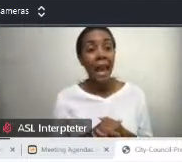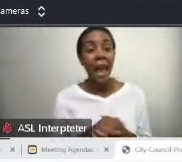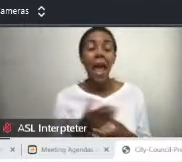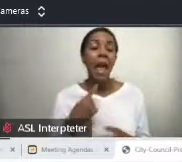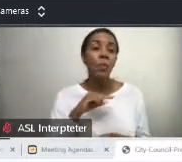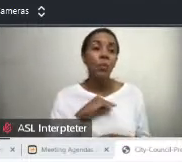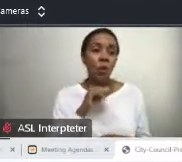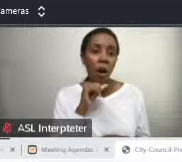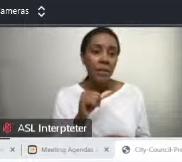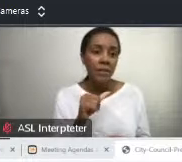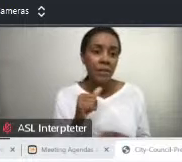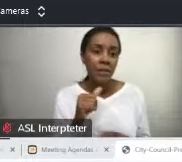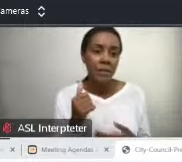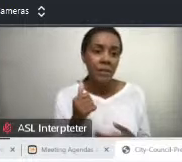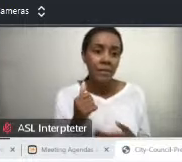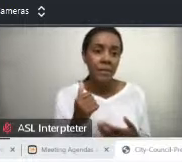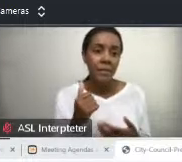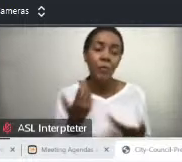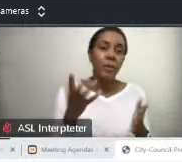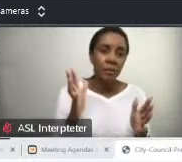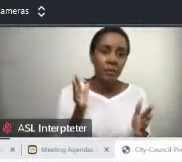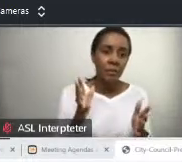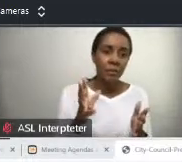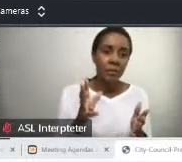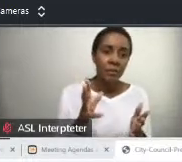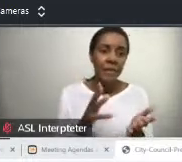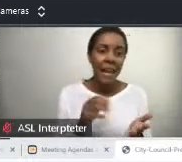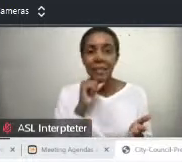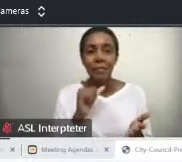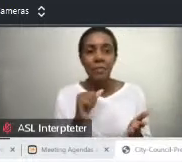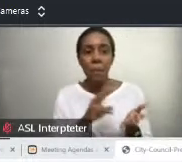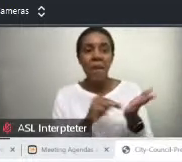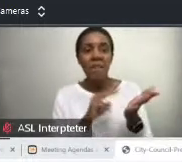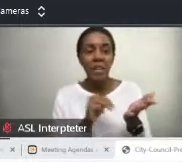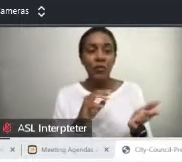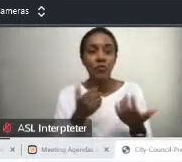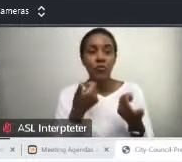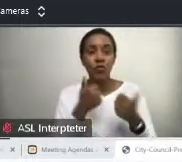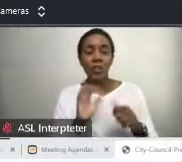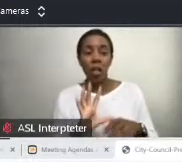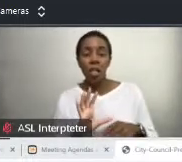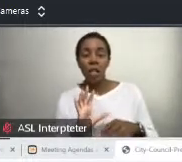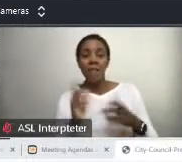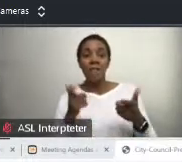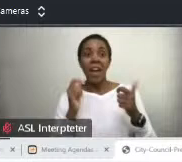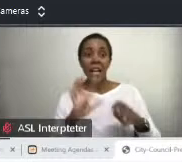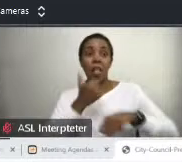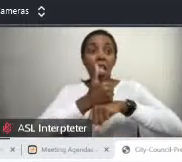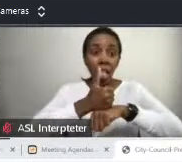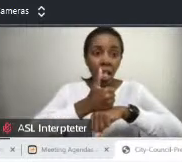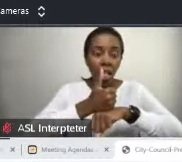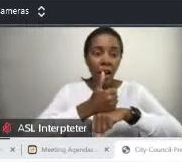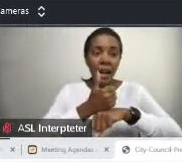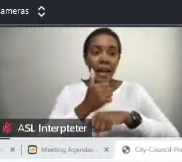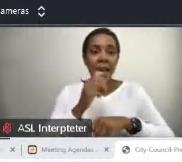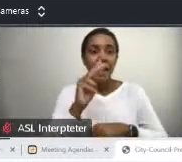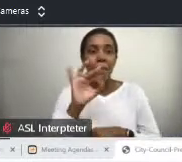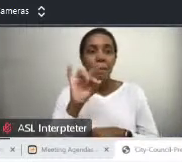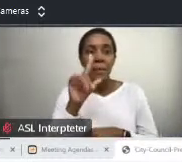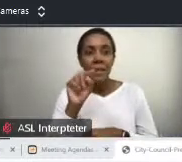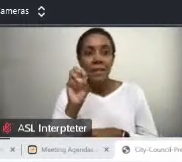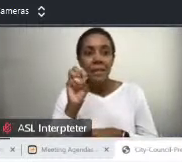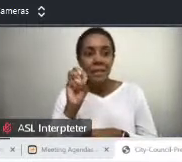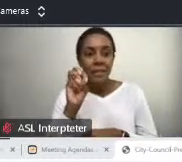not Memphis trying to throw something up in Midtown, and we're not going to see it. We're just